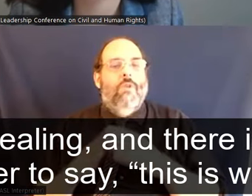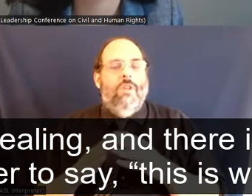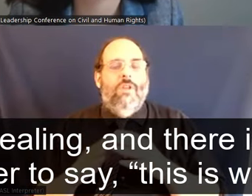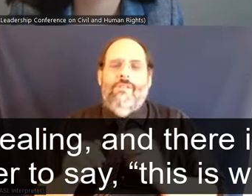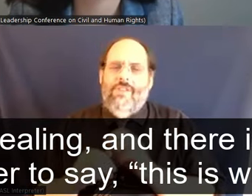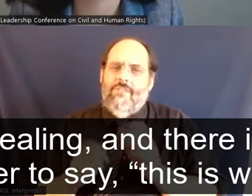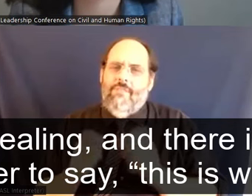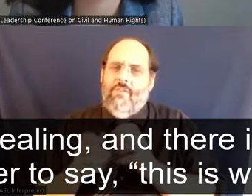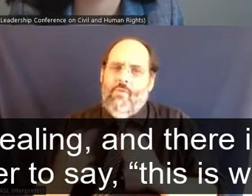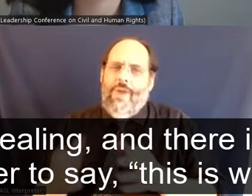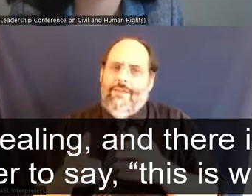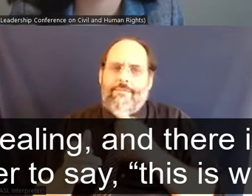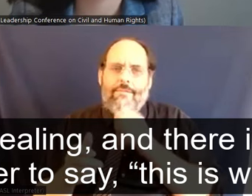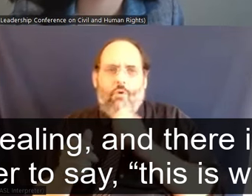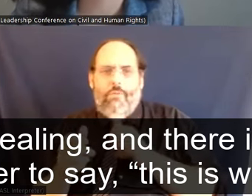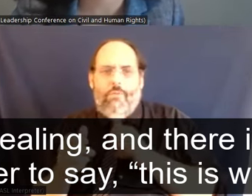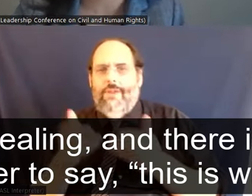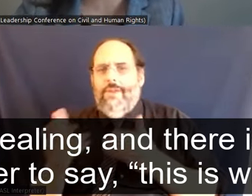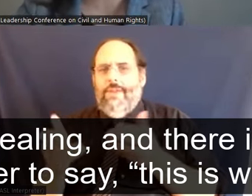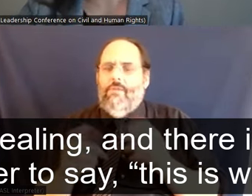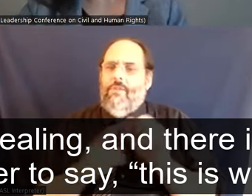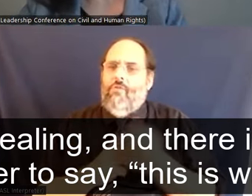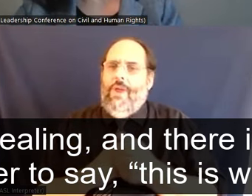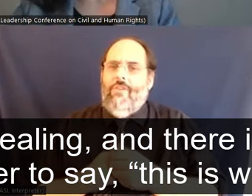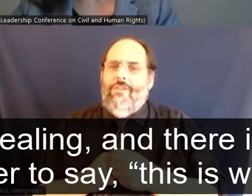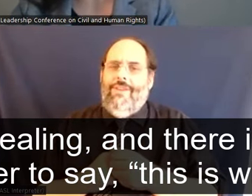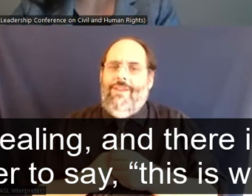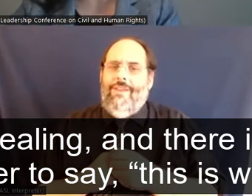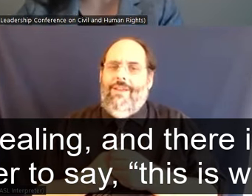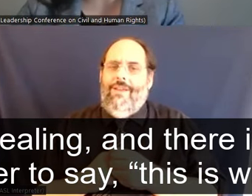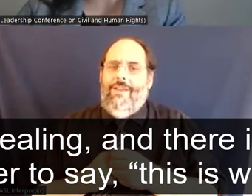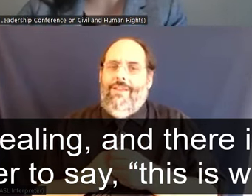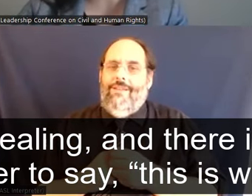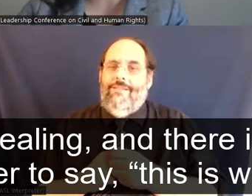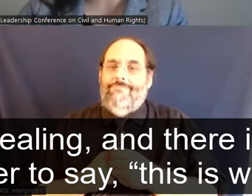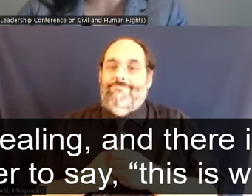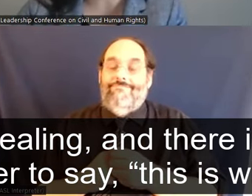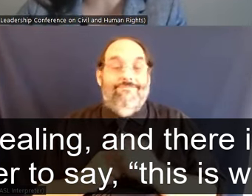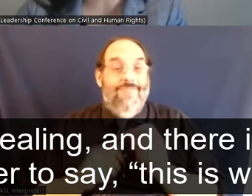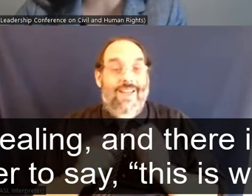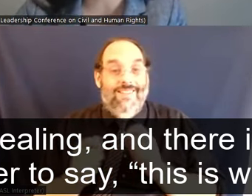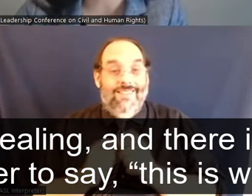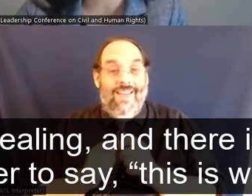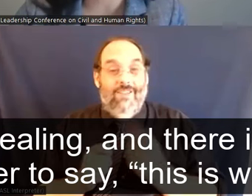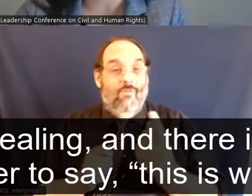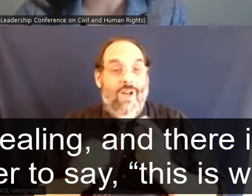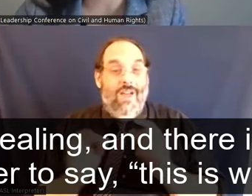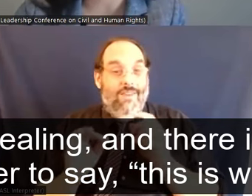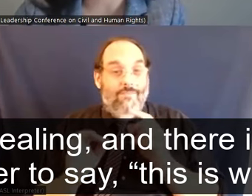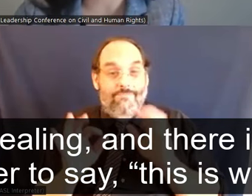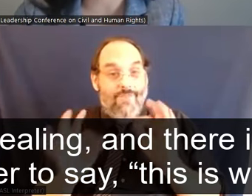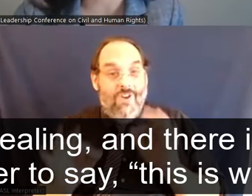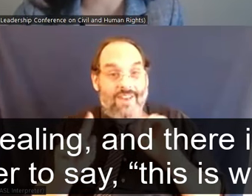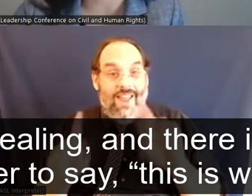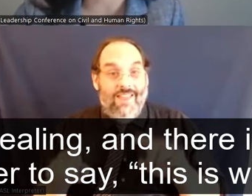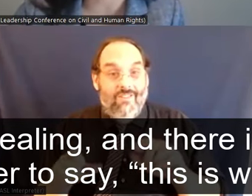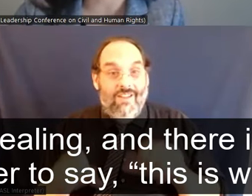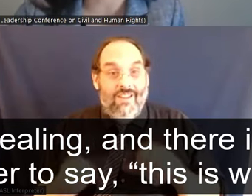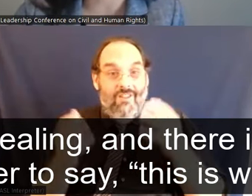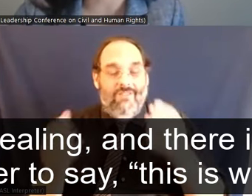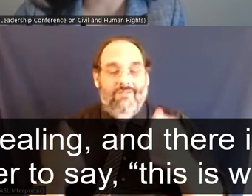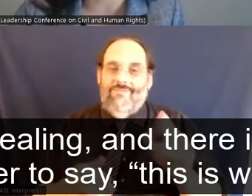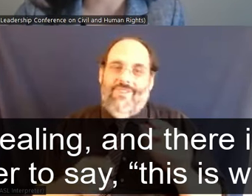of coping and dealing. And there's no one answer that I can offer to